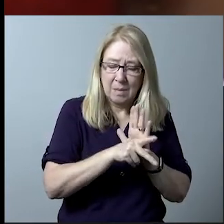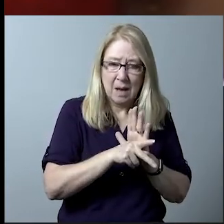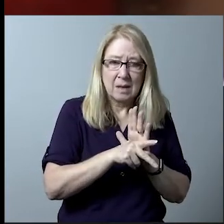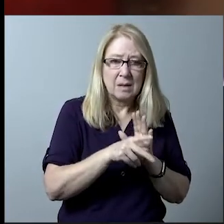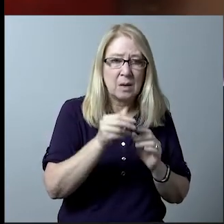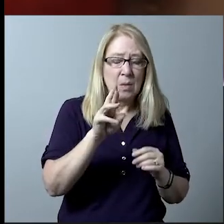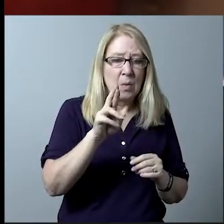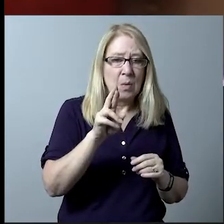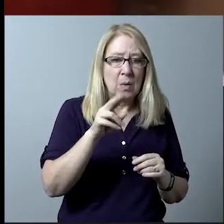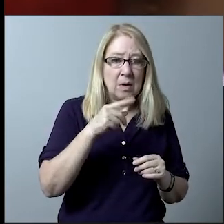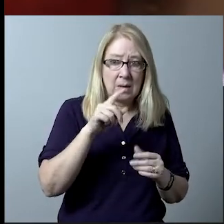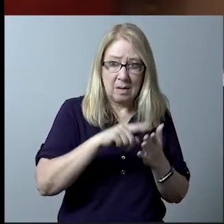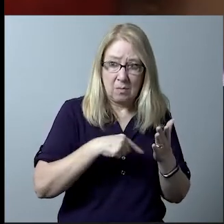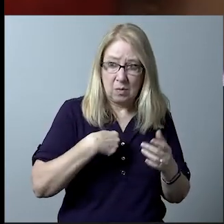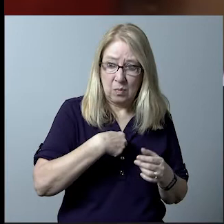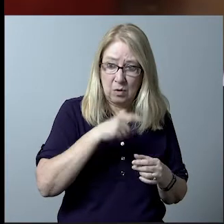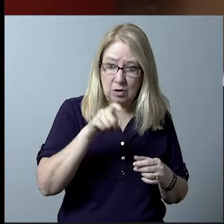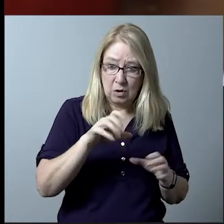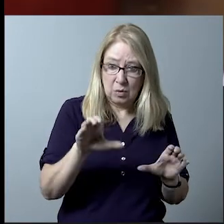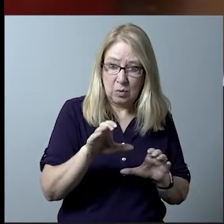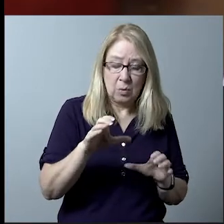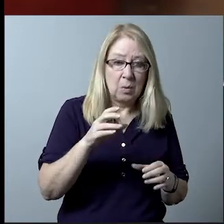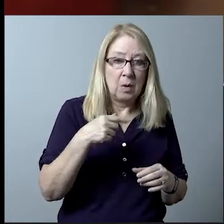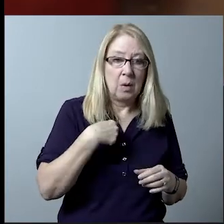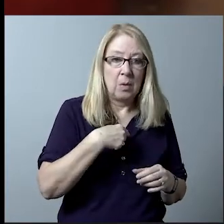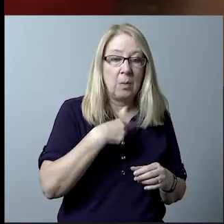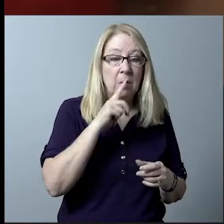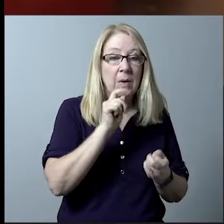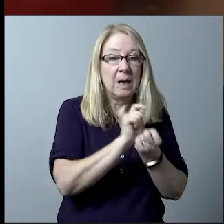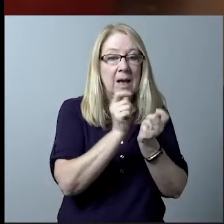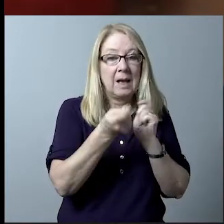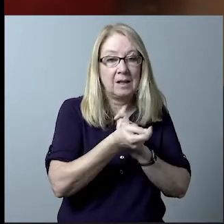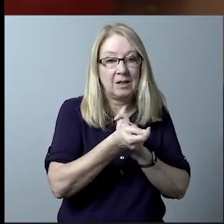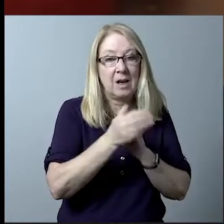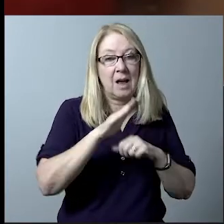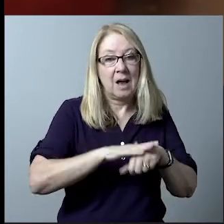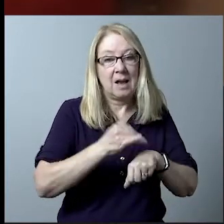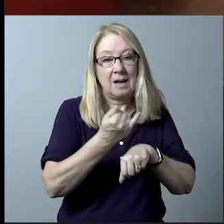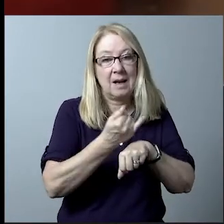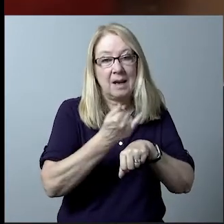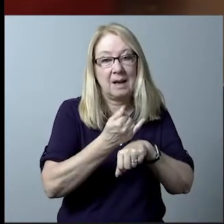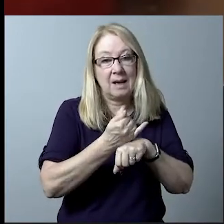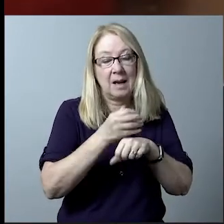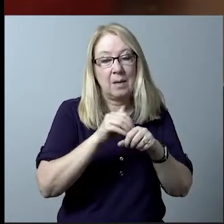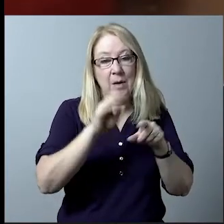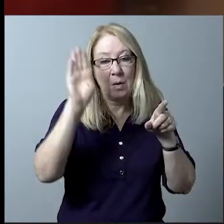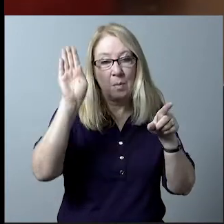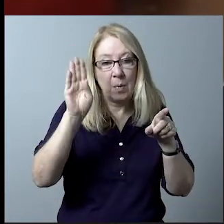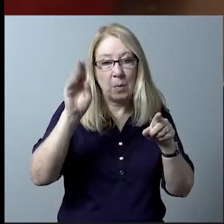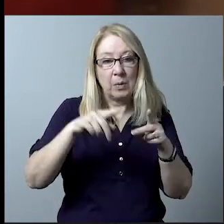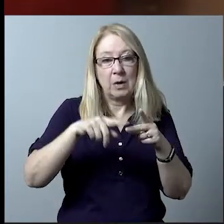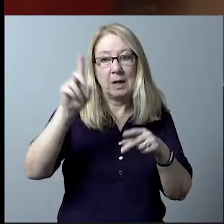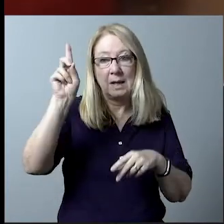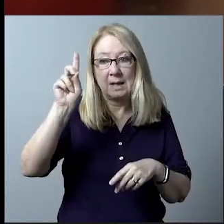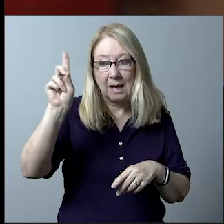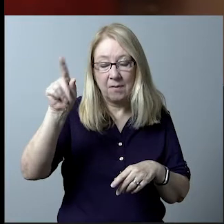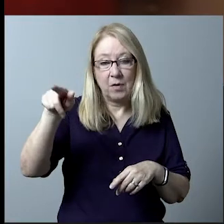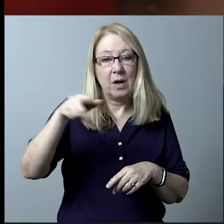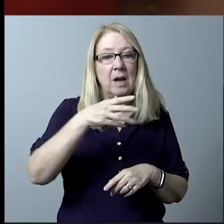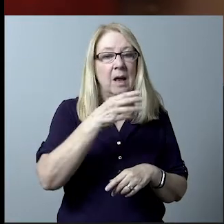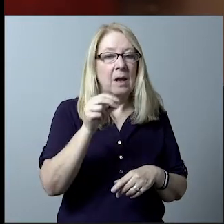Should that be a policy? Is that something we really do? It sounds like we really changed that across campuses in